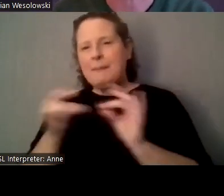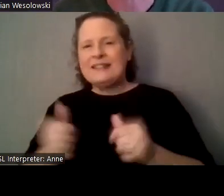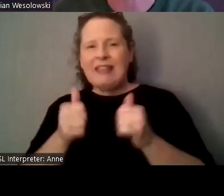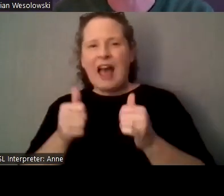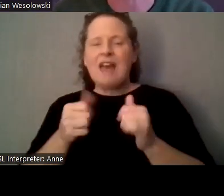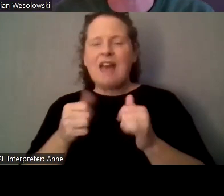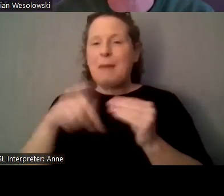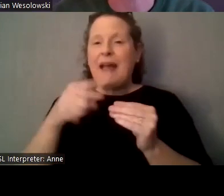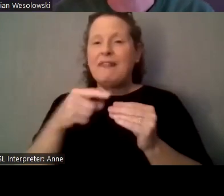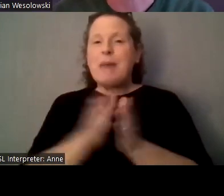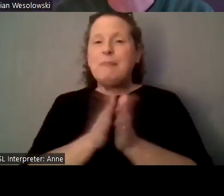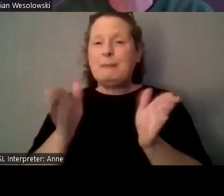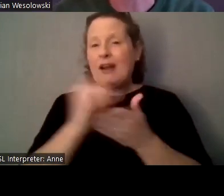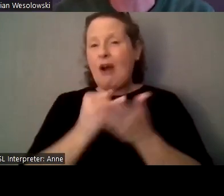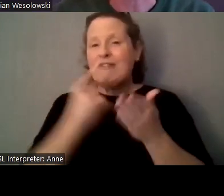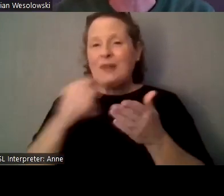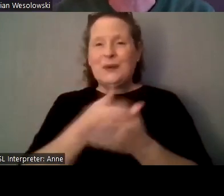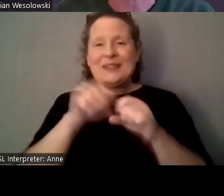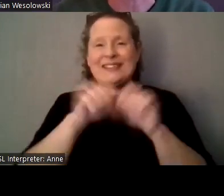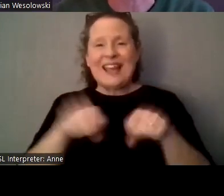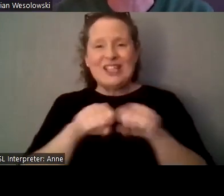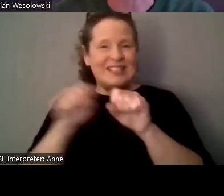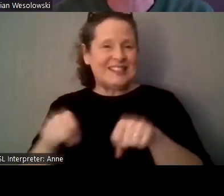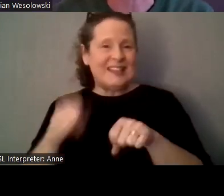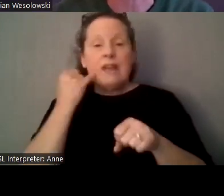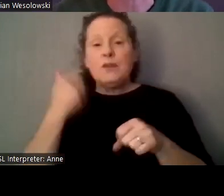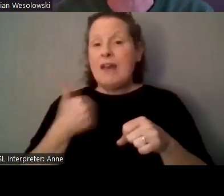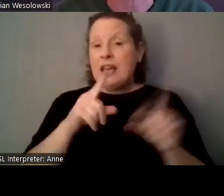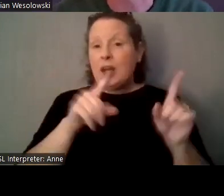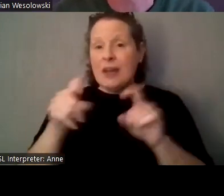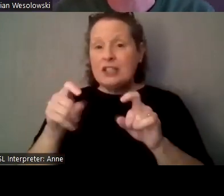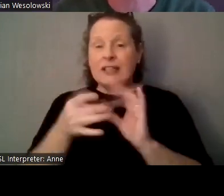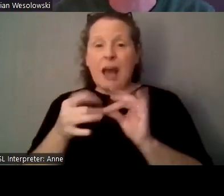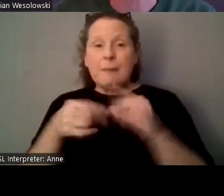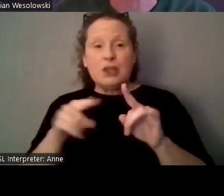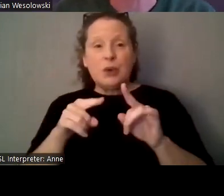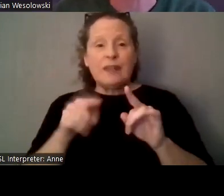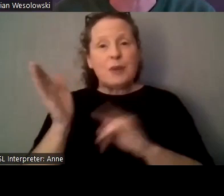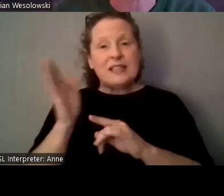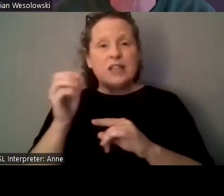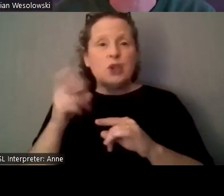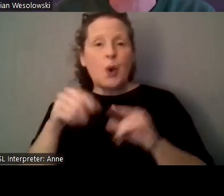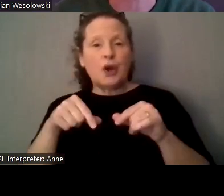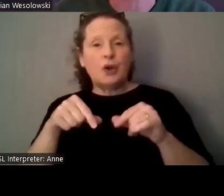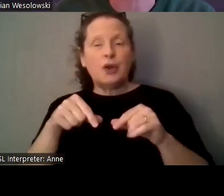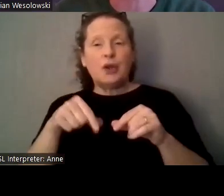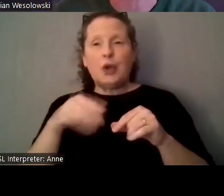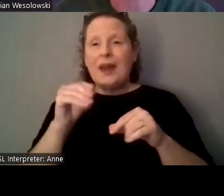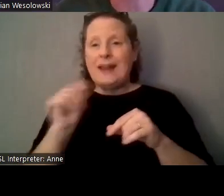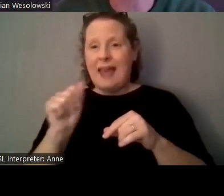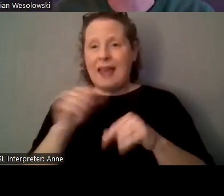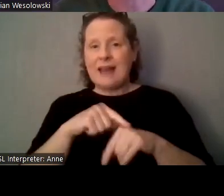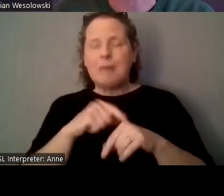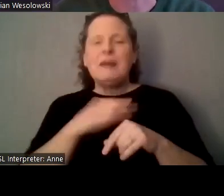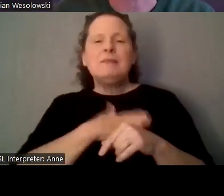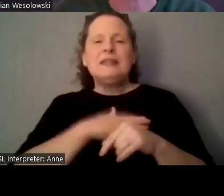art for the new stations. If you have a question or comment during the presentation or Q&A, please write it in the chat box, or if you would like to